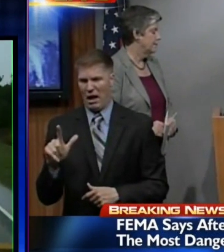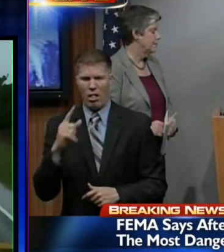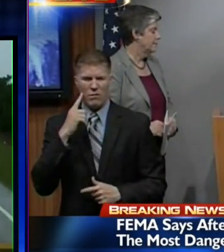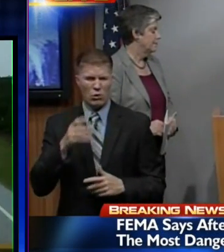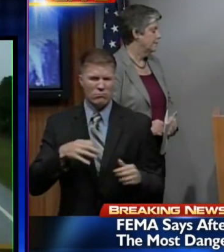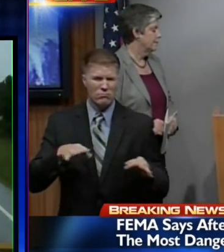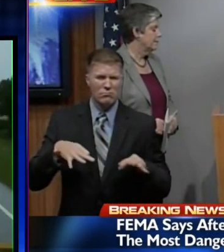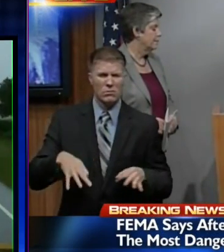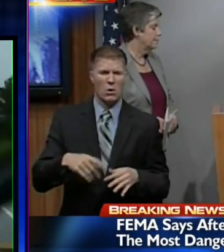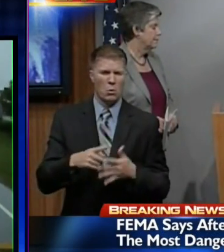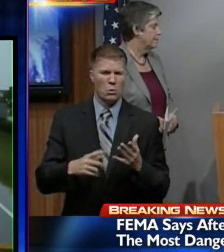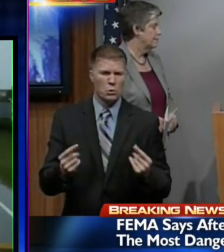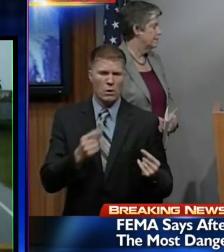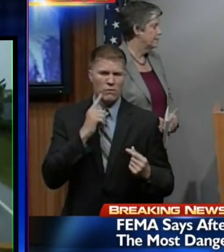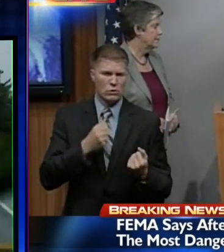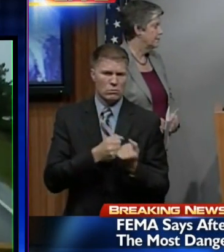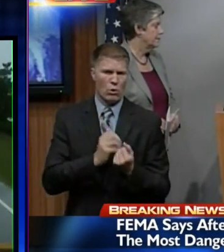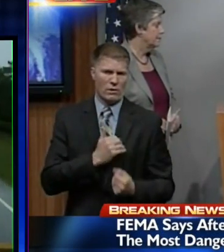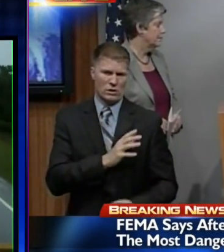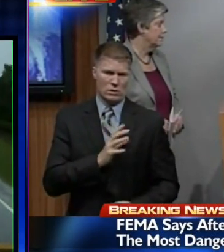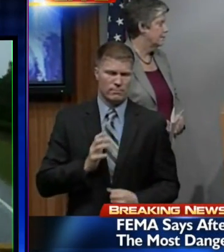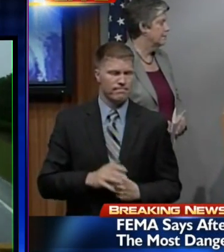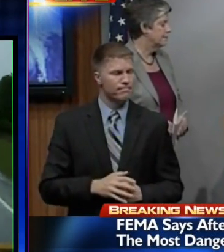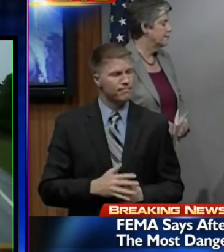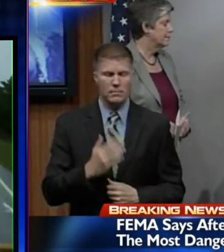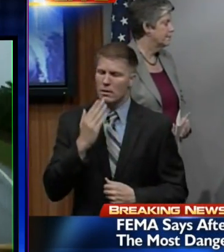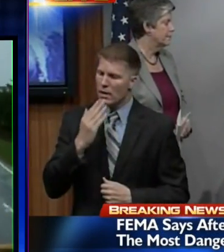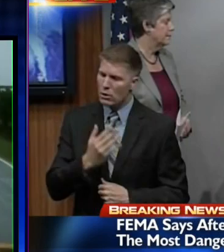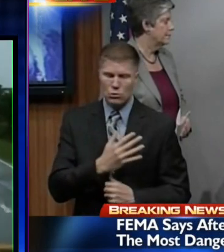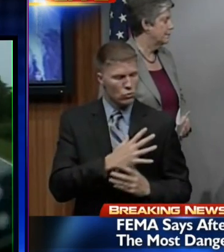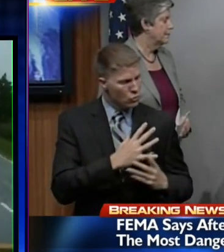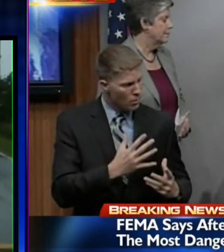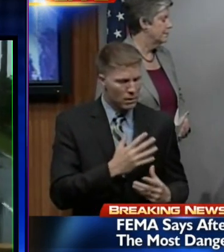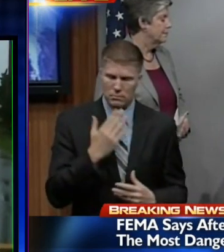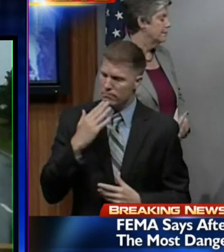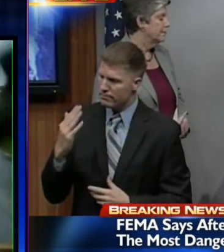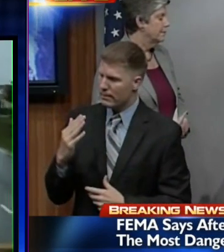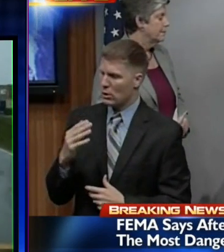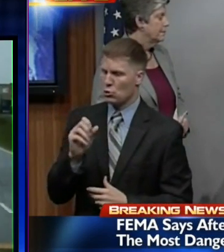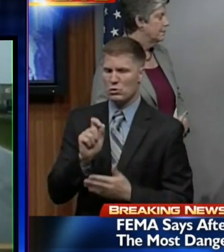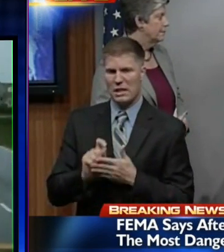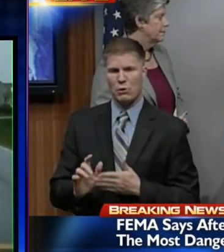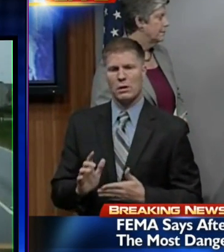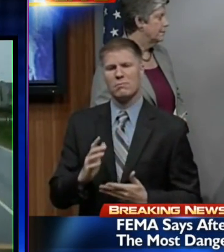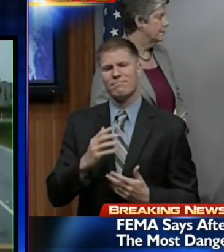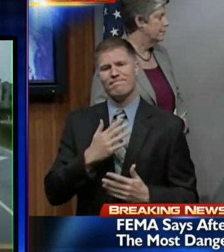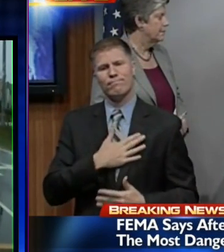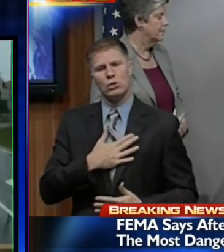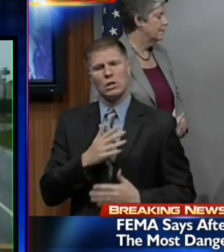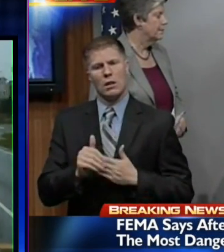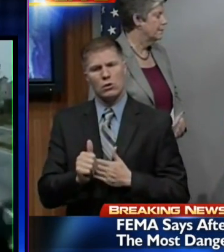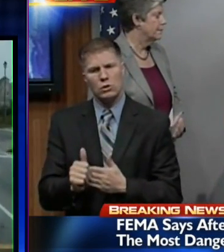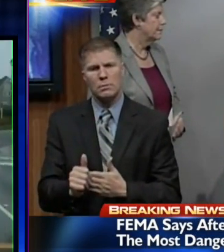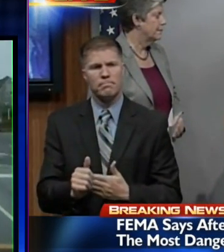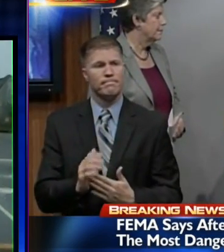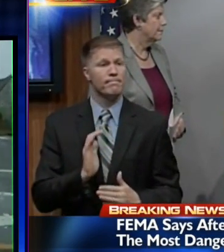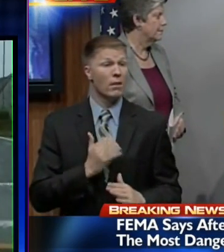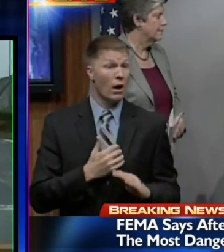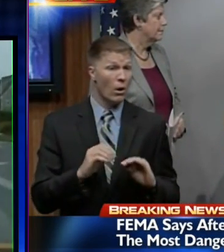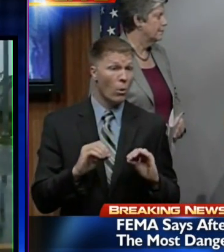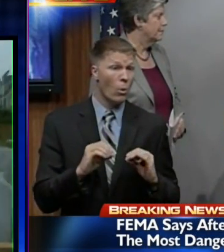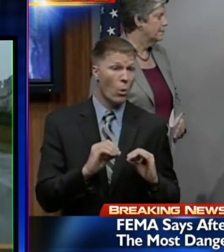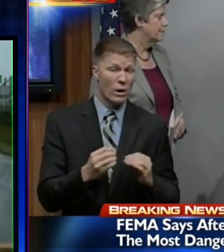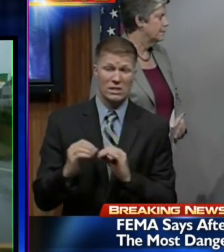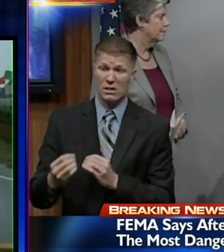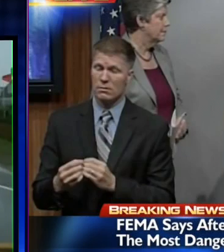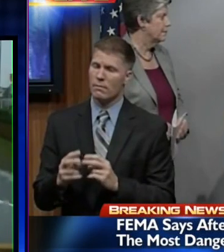Thanks, Administrator Fugate, and thank you also, Secretary Napolitano. We appreciate your leadership. Our organizations